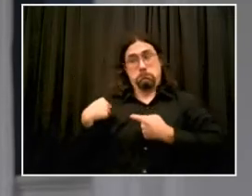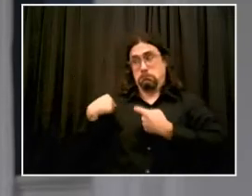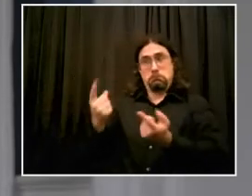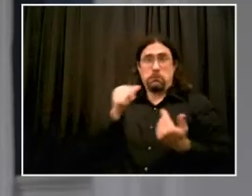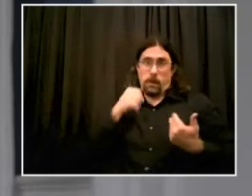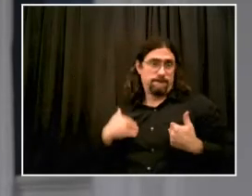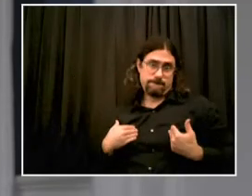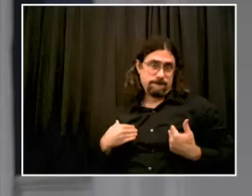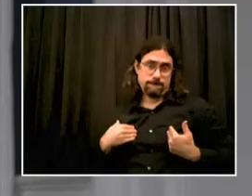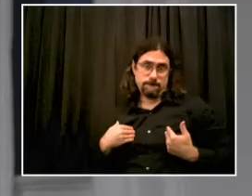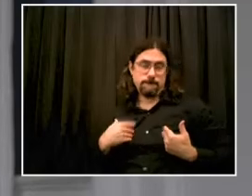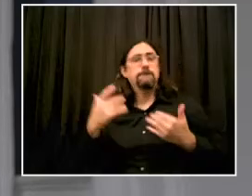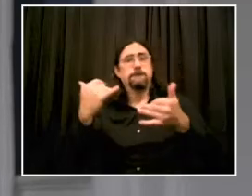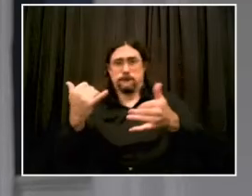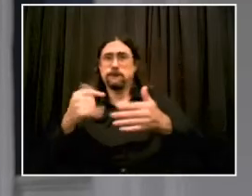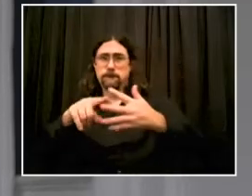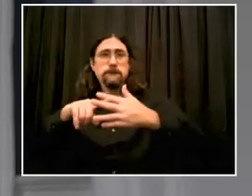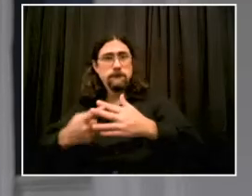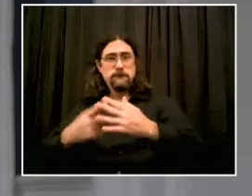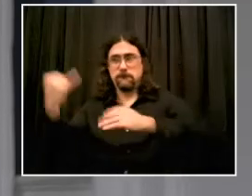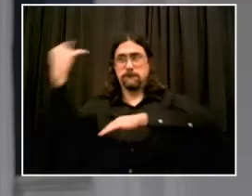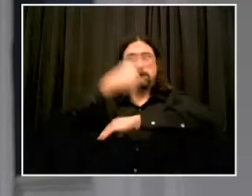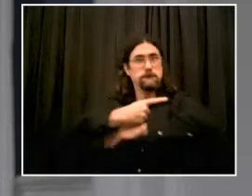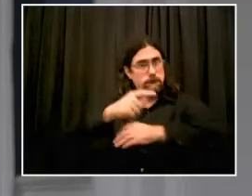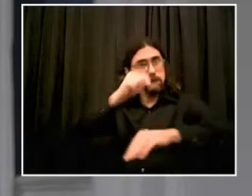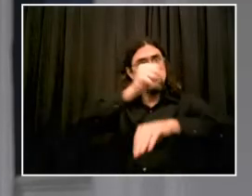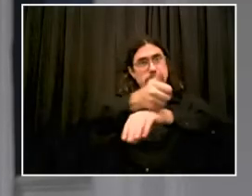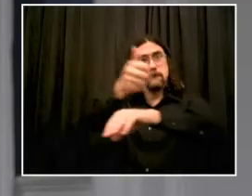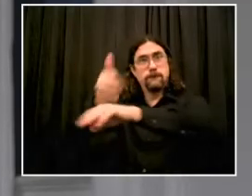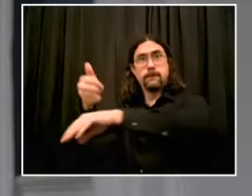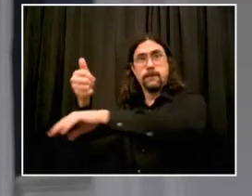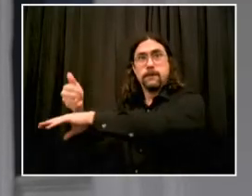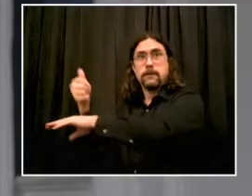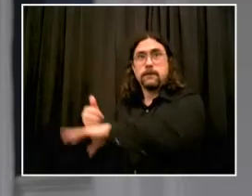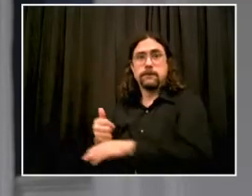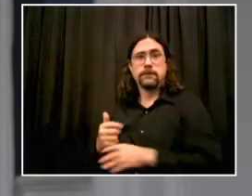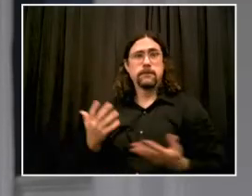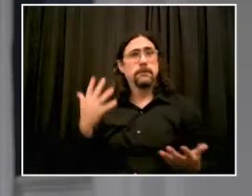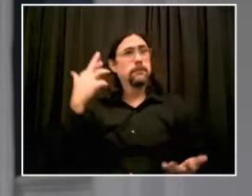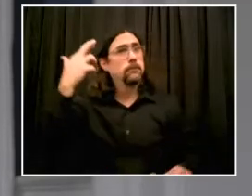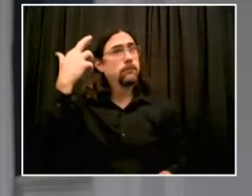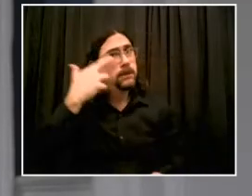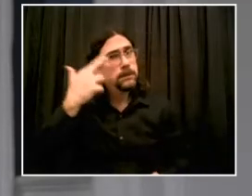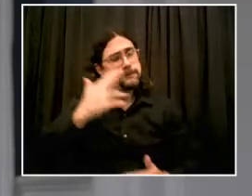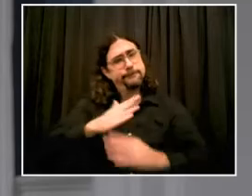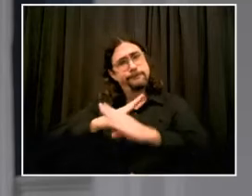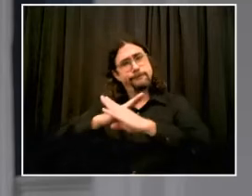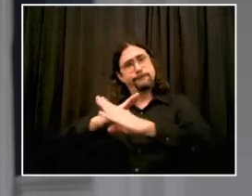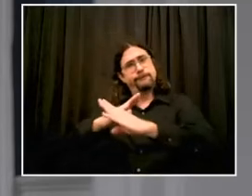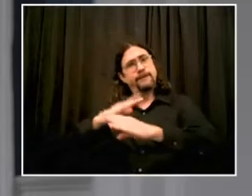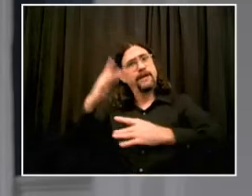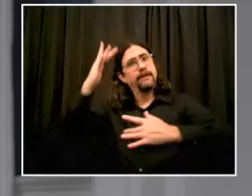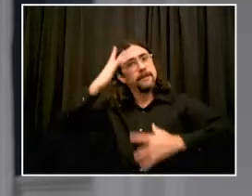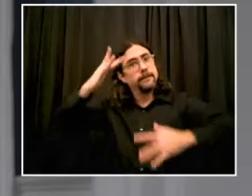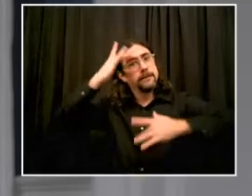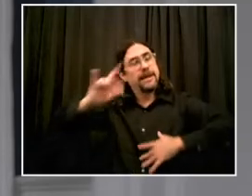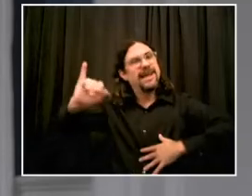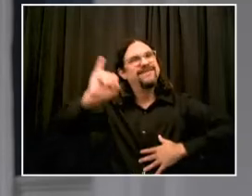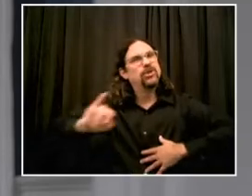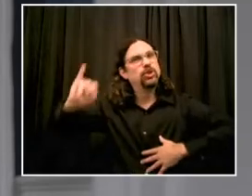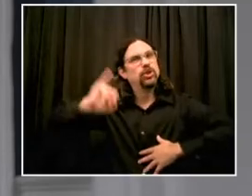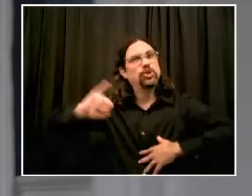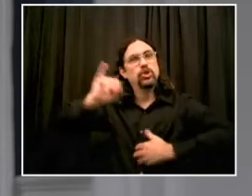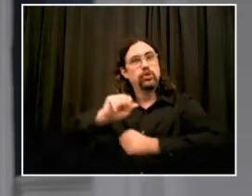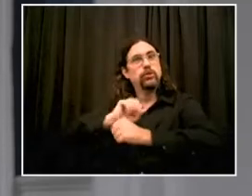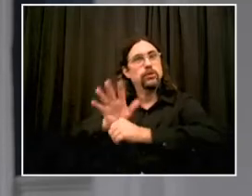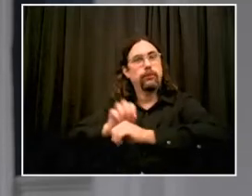limit the spread of this disease. The entire team will strive to ensure that the deployment balances the critical public health and